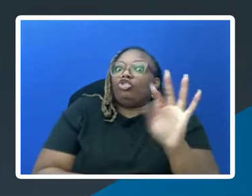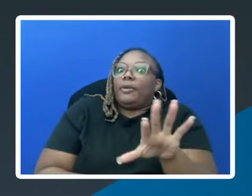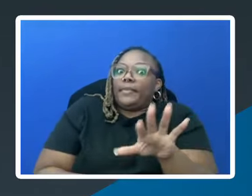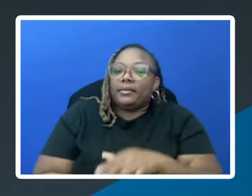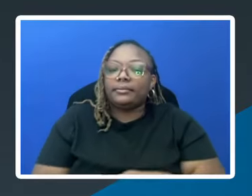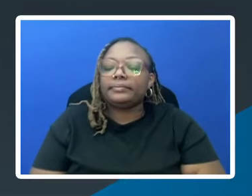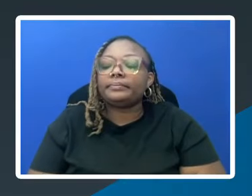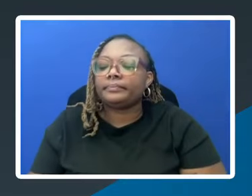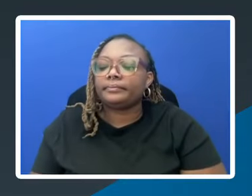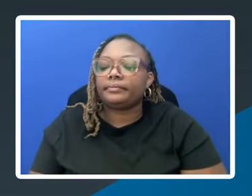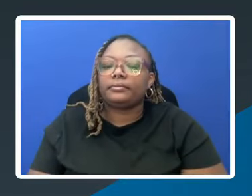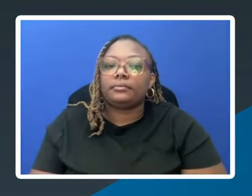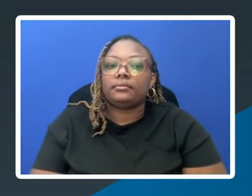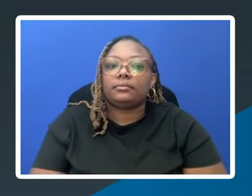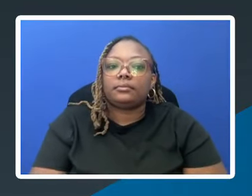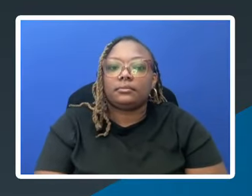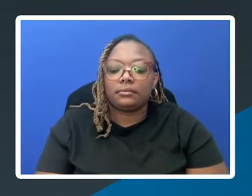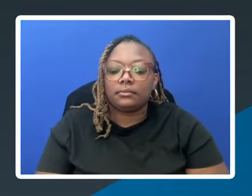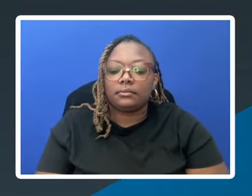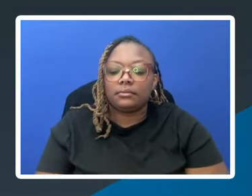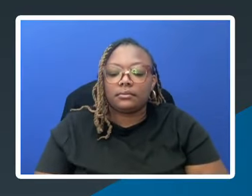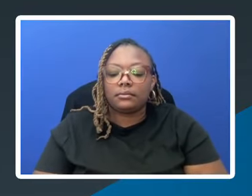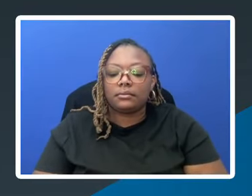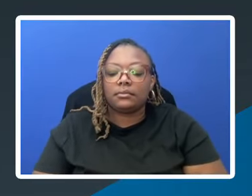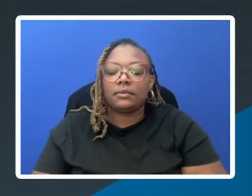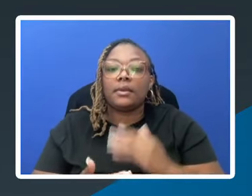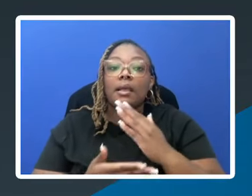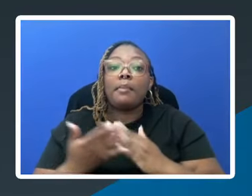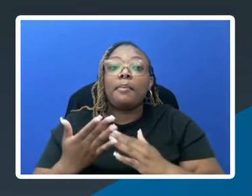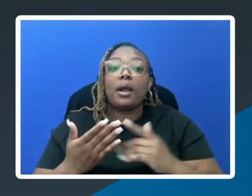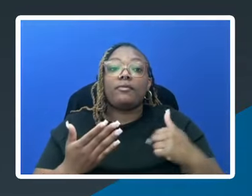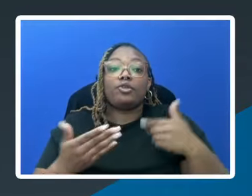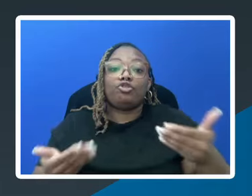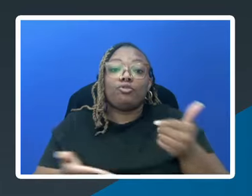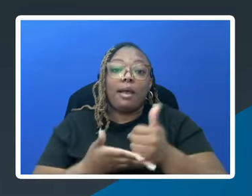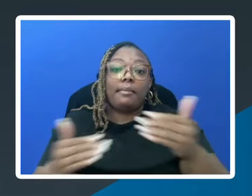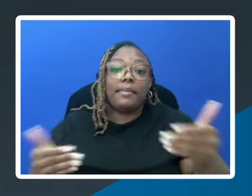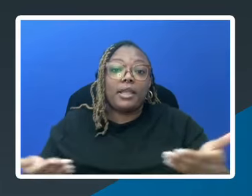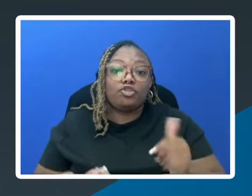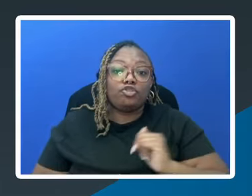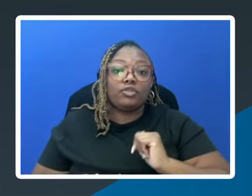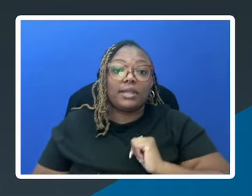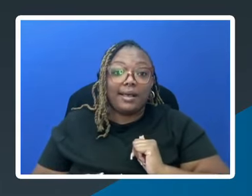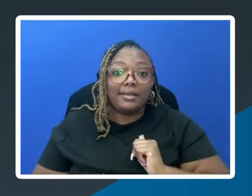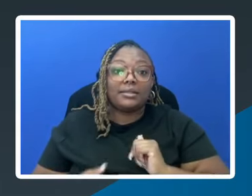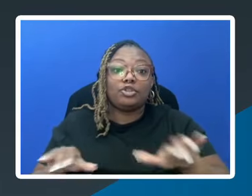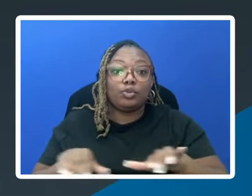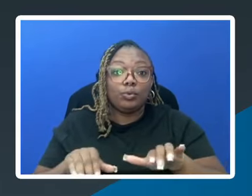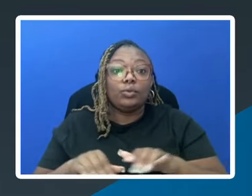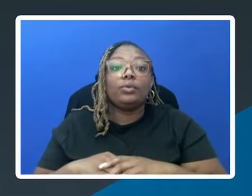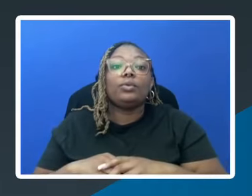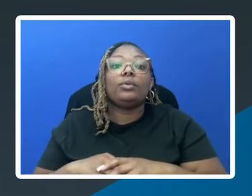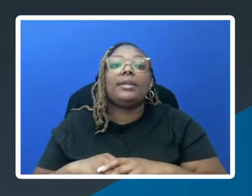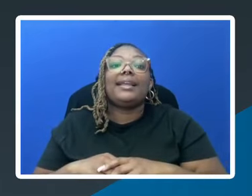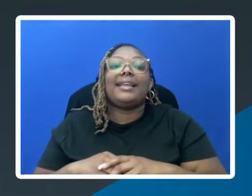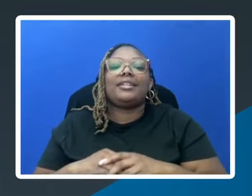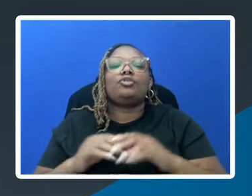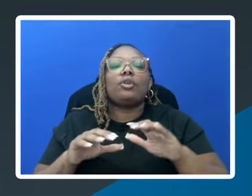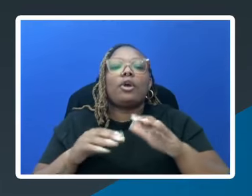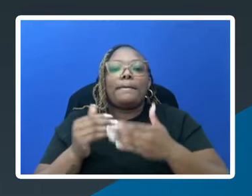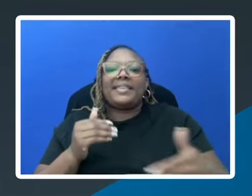So part of what you helped to introduce us to and to help open our minds to is to move beyond this question about